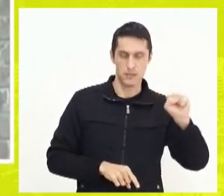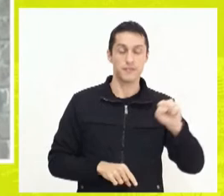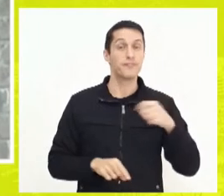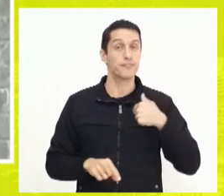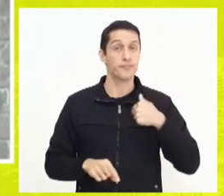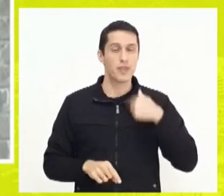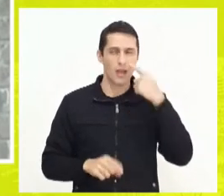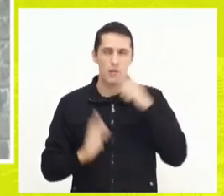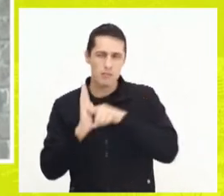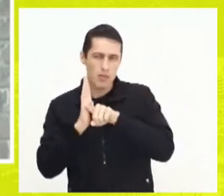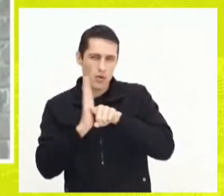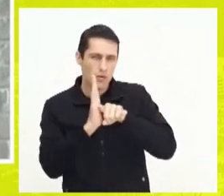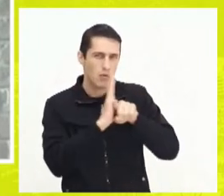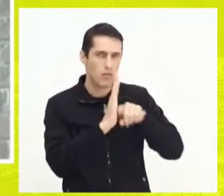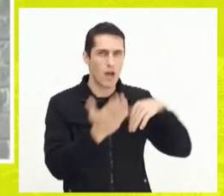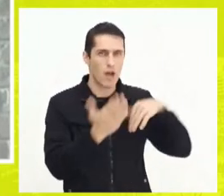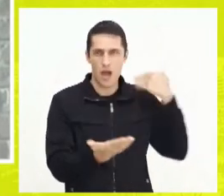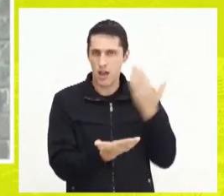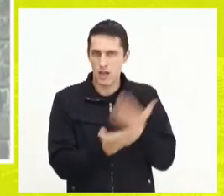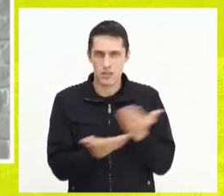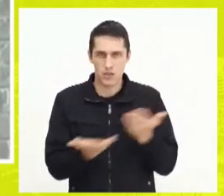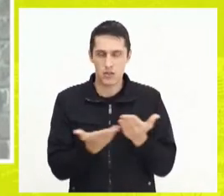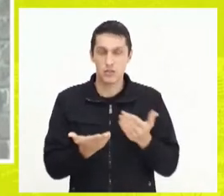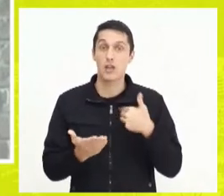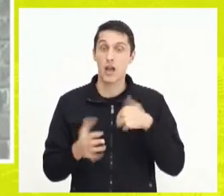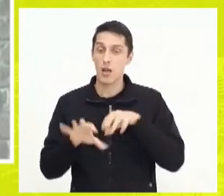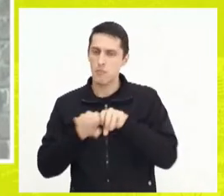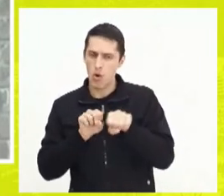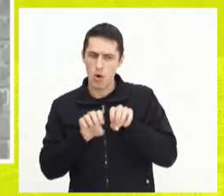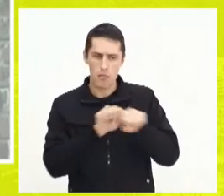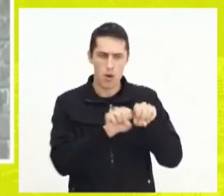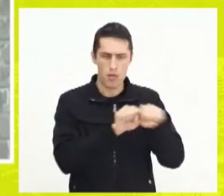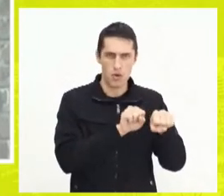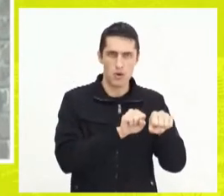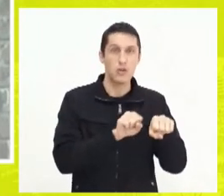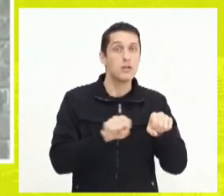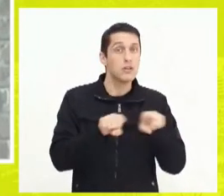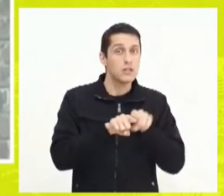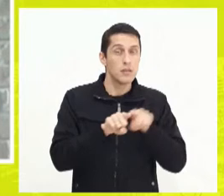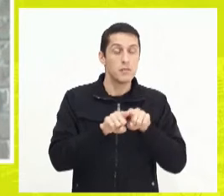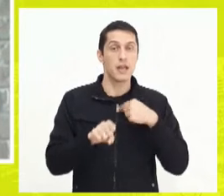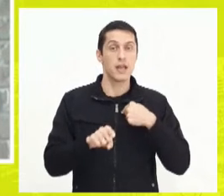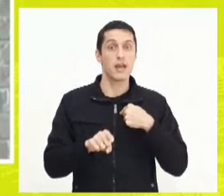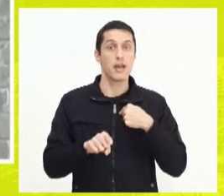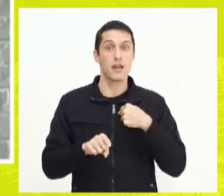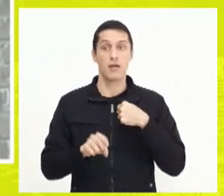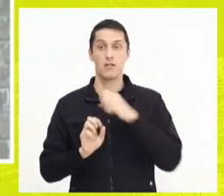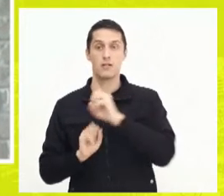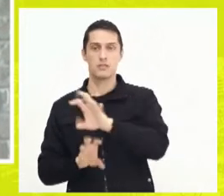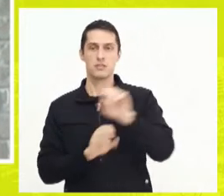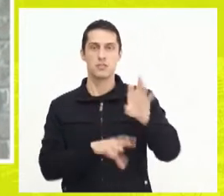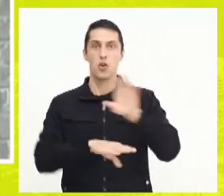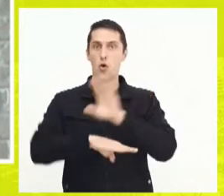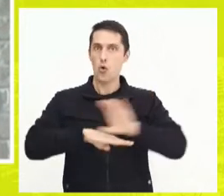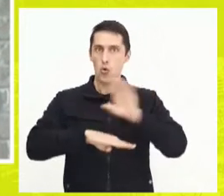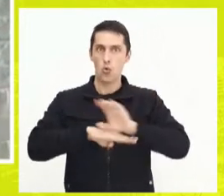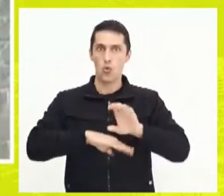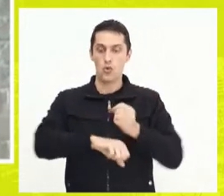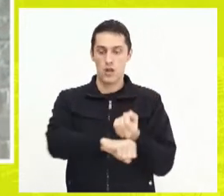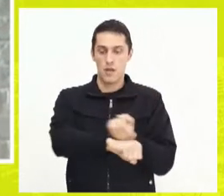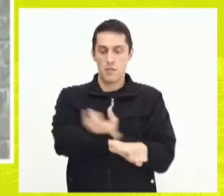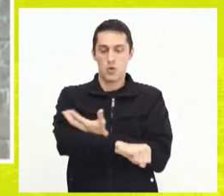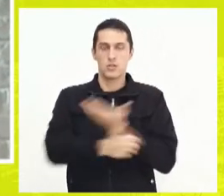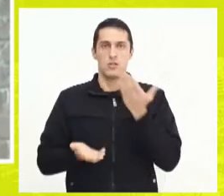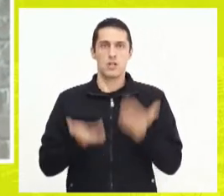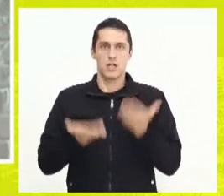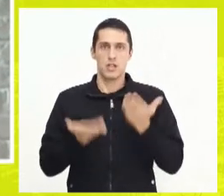this i have uh done a few works i am providing uh workshops on this